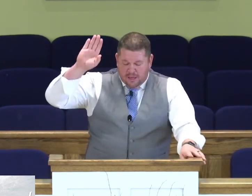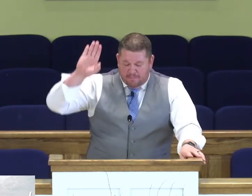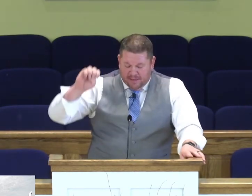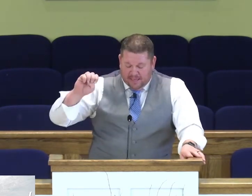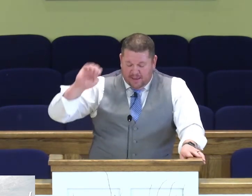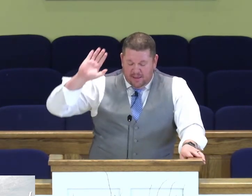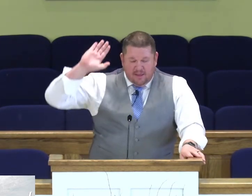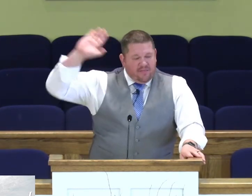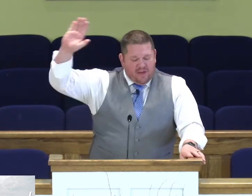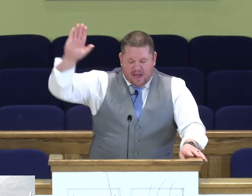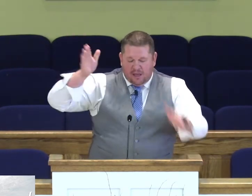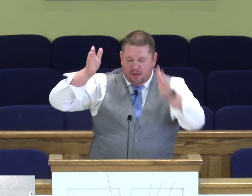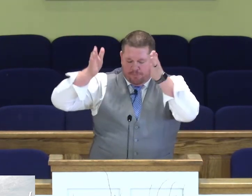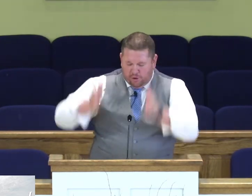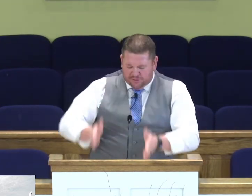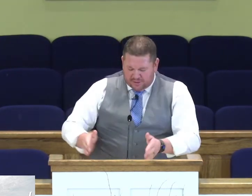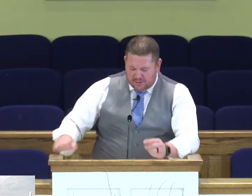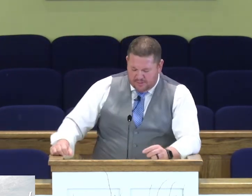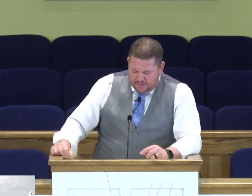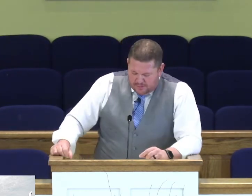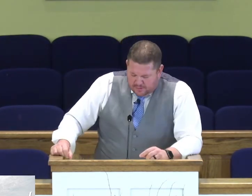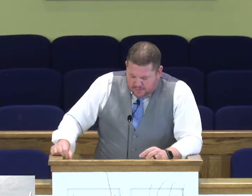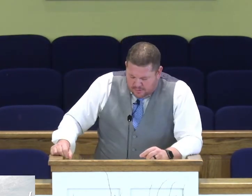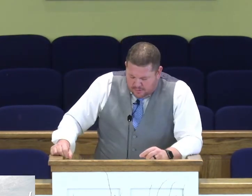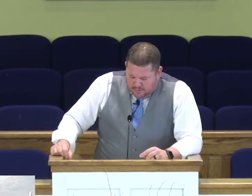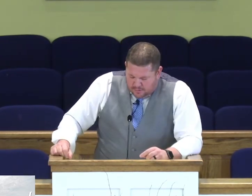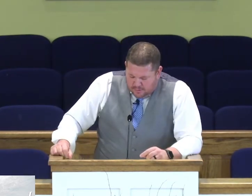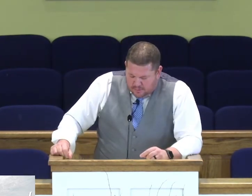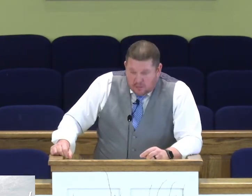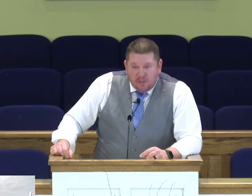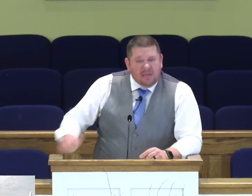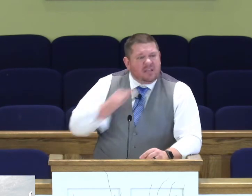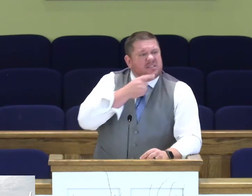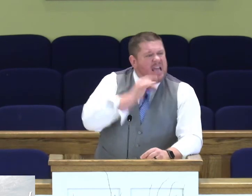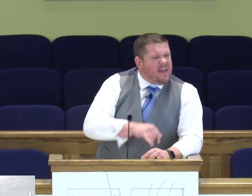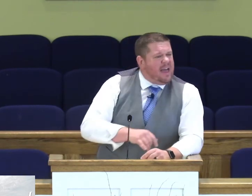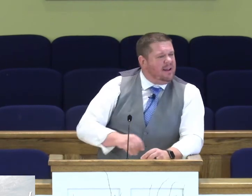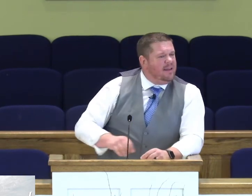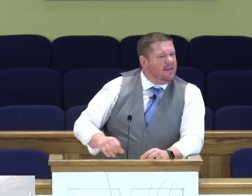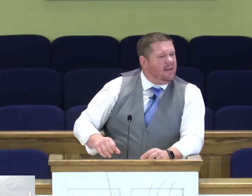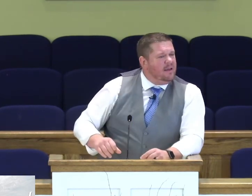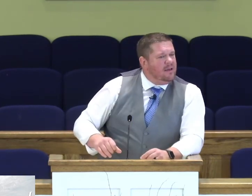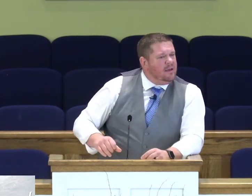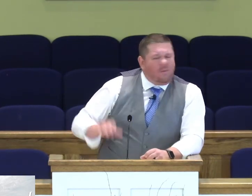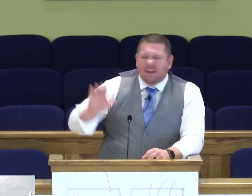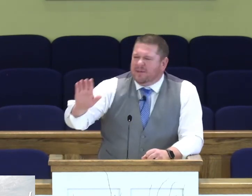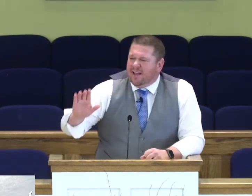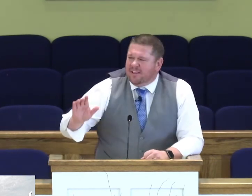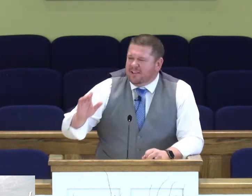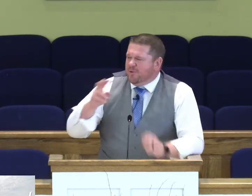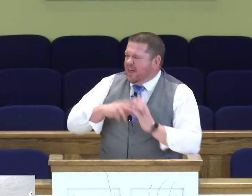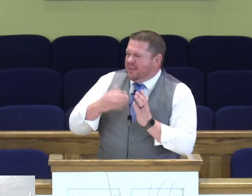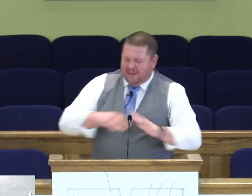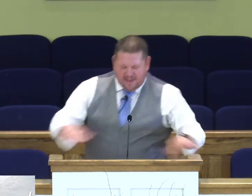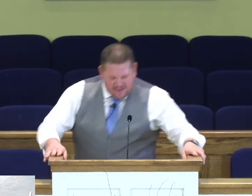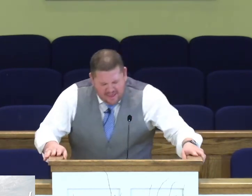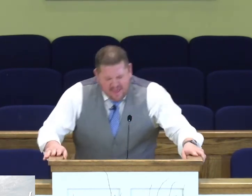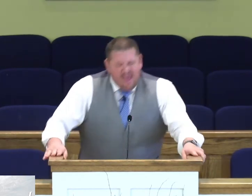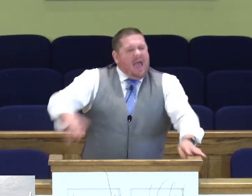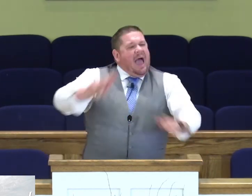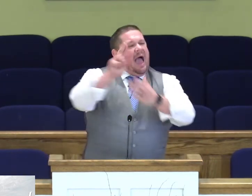Hallowed be thy person. It didn't say that. Wait a minute now. Let's read that